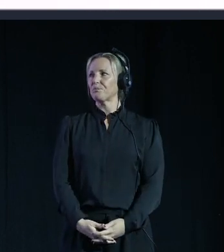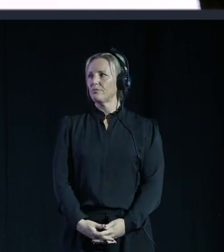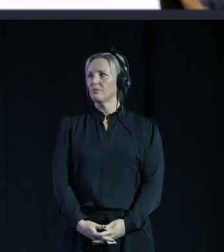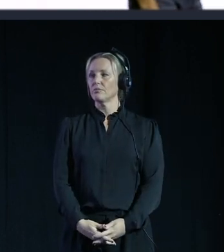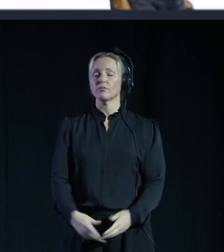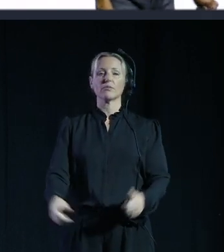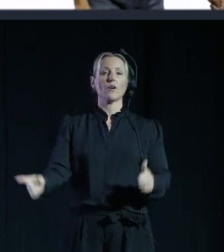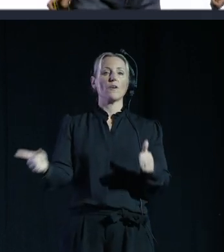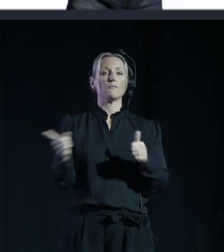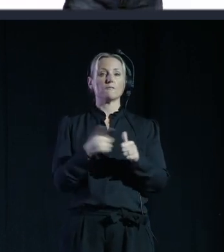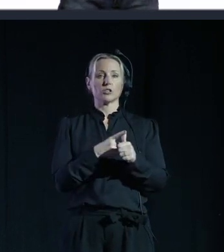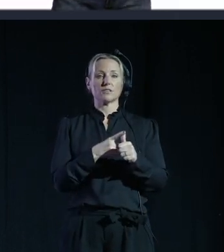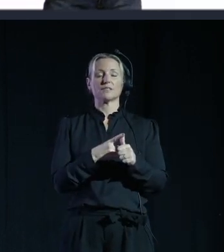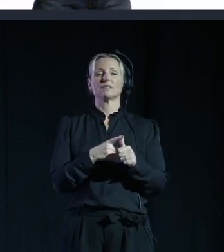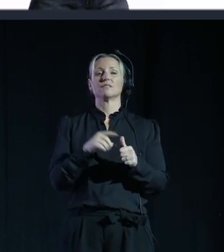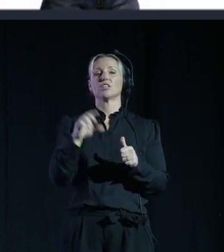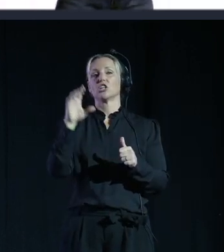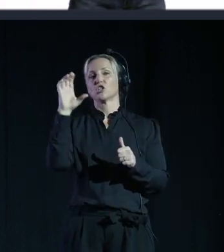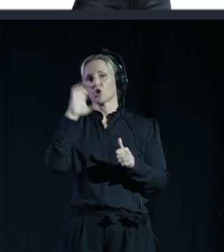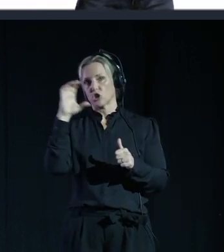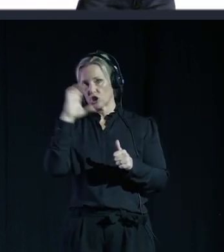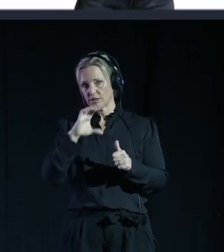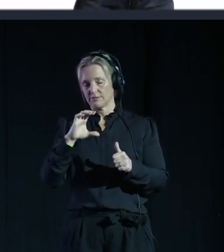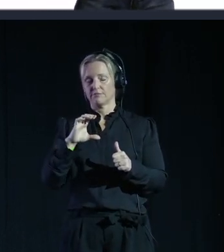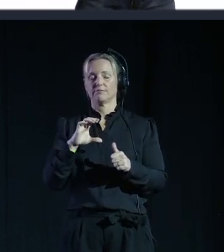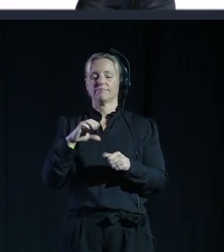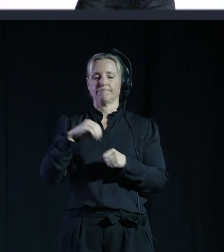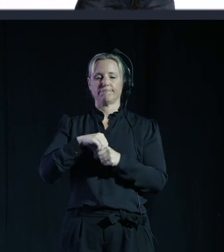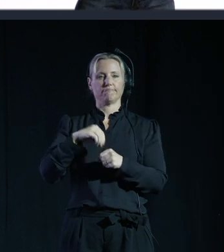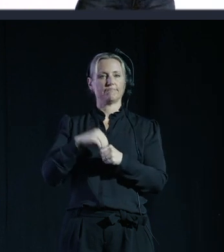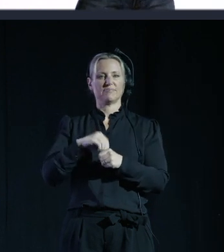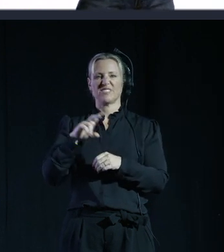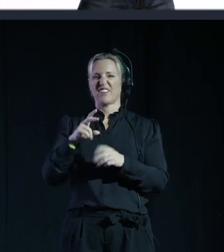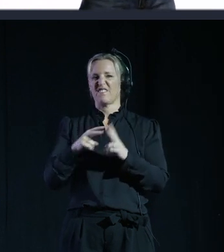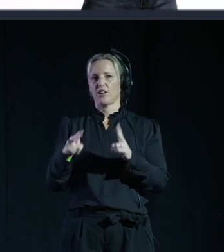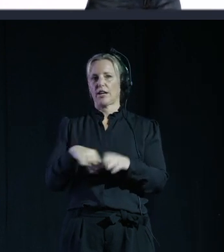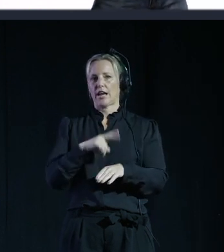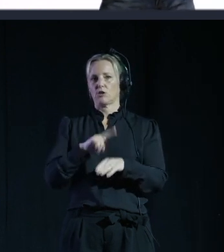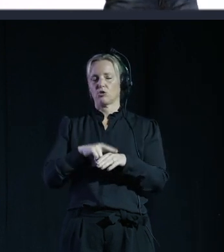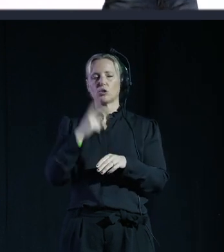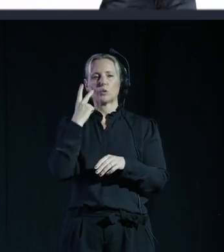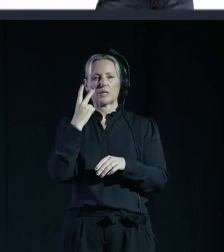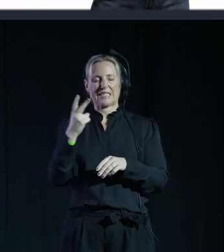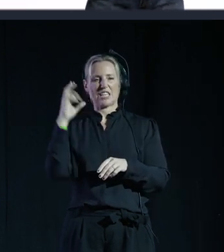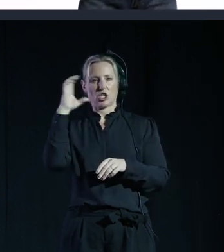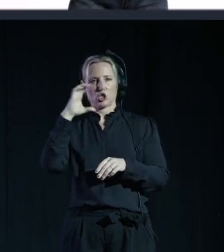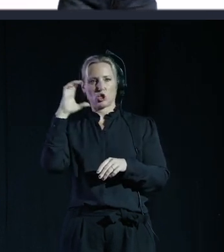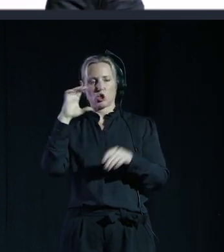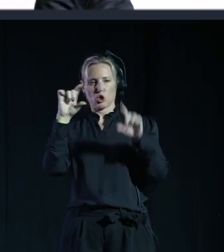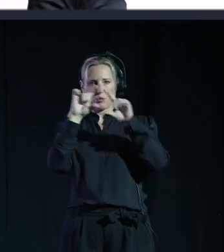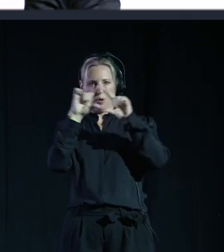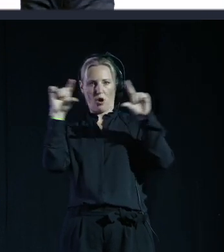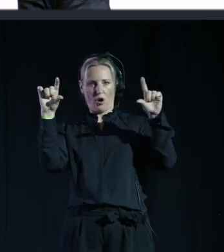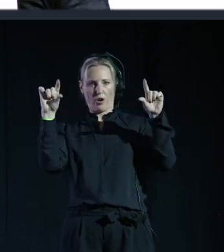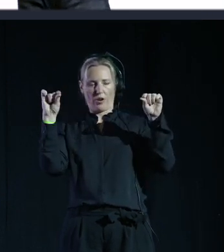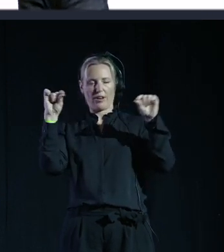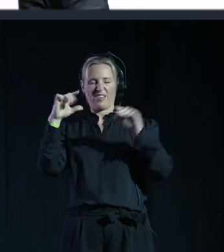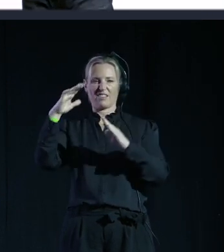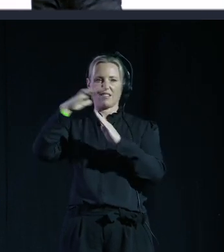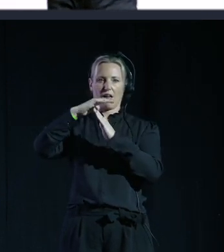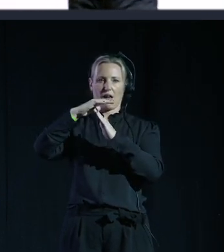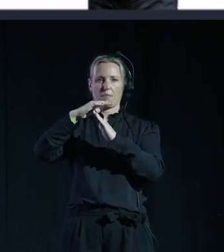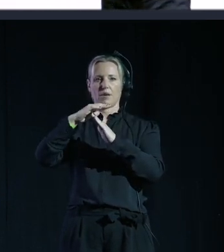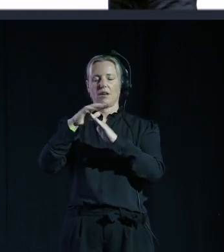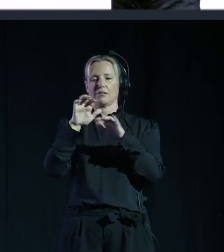feature, search. It's built right in, very natural. You'll see we've got a search bar right up on top. Makes it easy for you to just